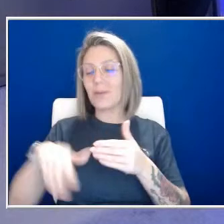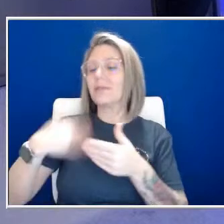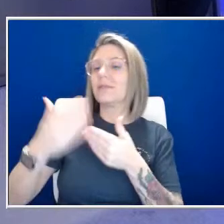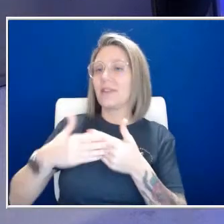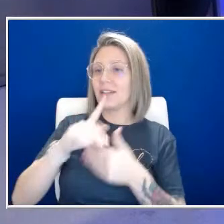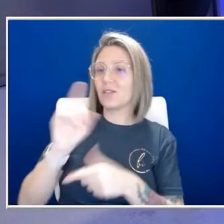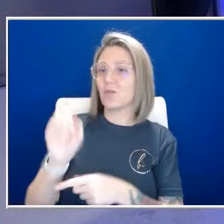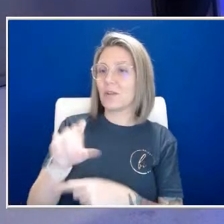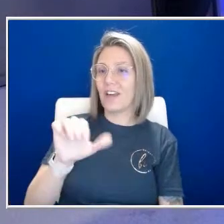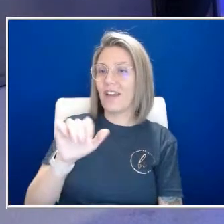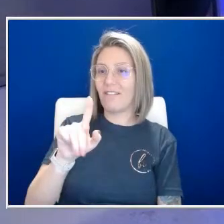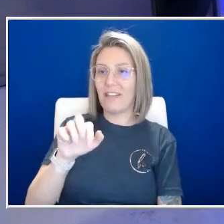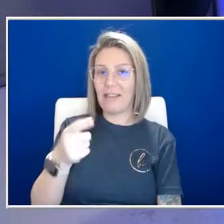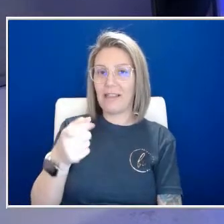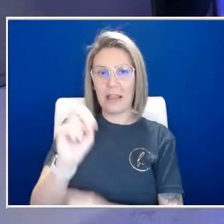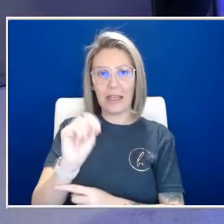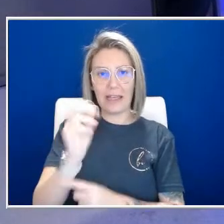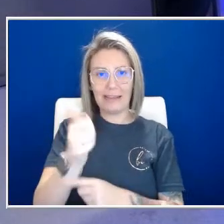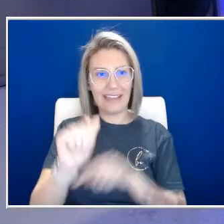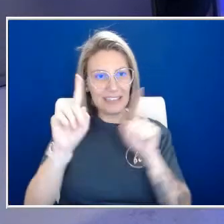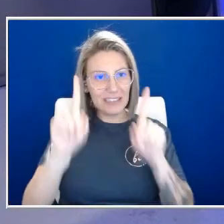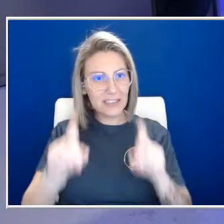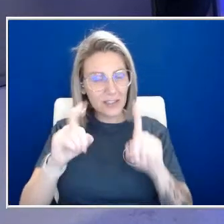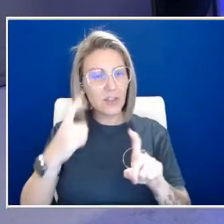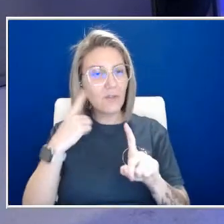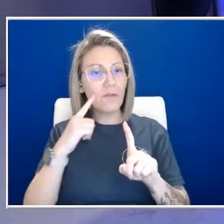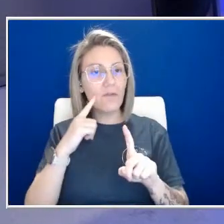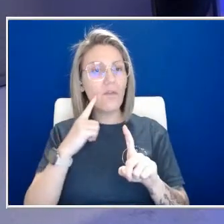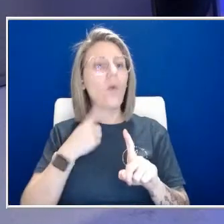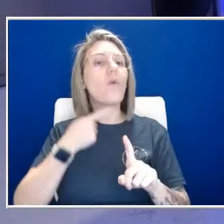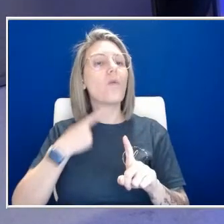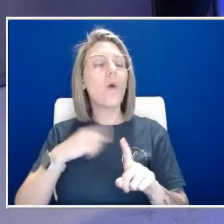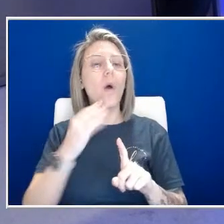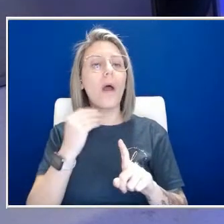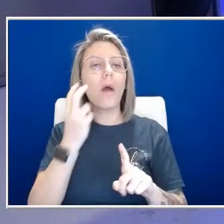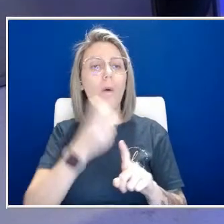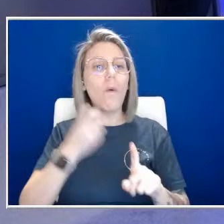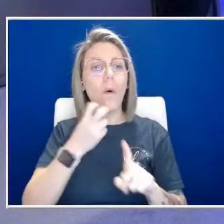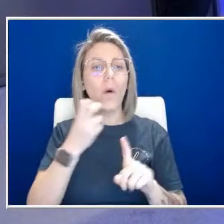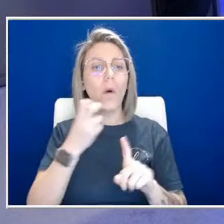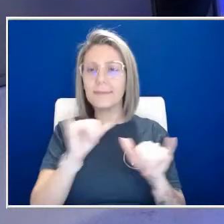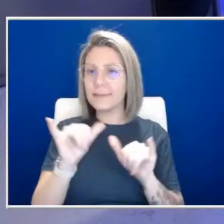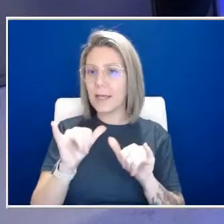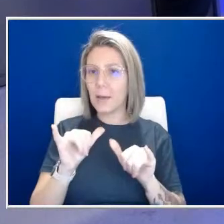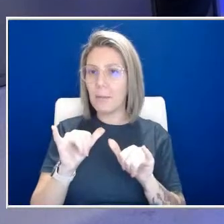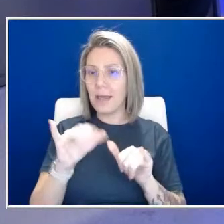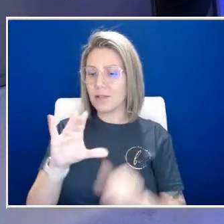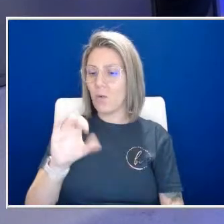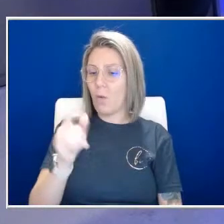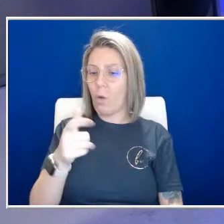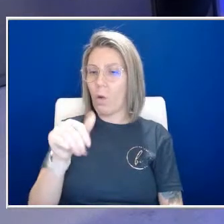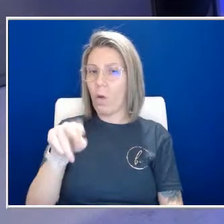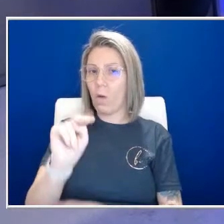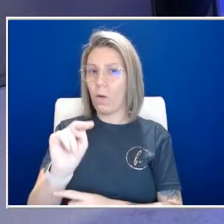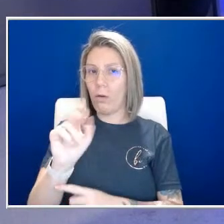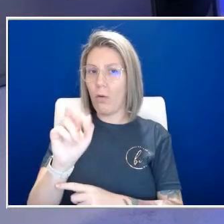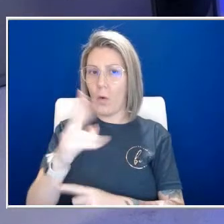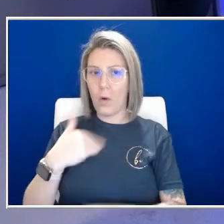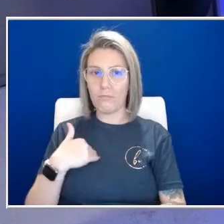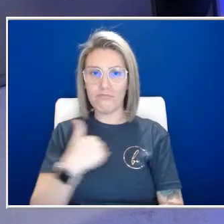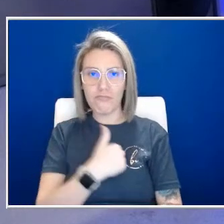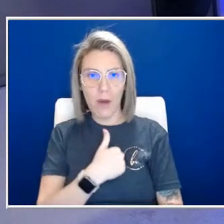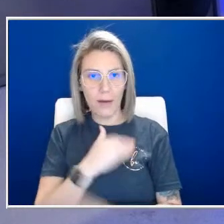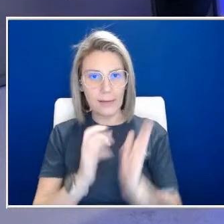screening for throat cancer or oral cancers the way there are for colon or breast cancer? Tell me about that. And are there questions that we should be asking